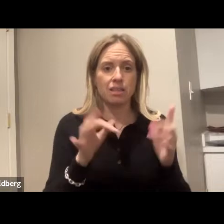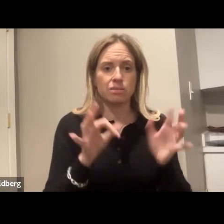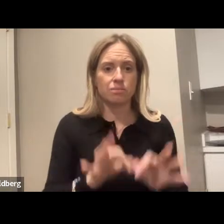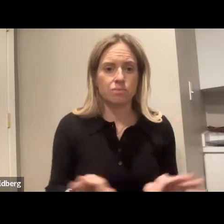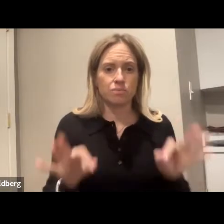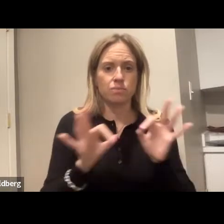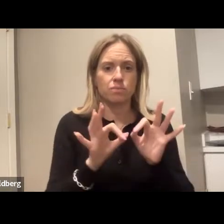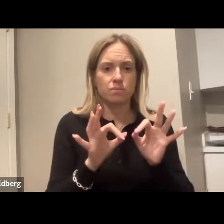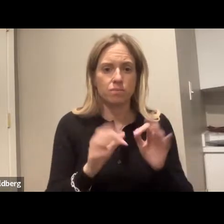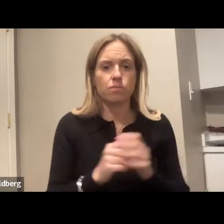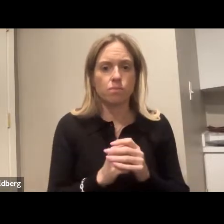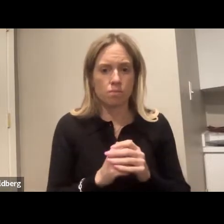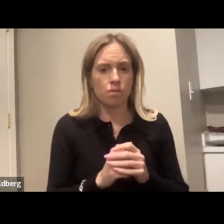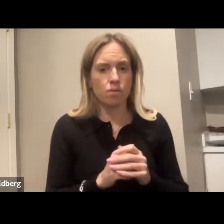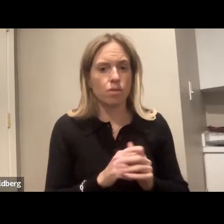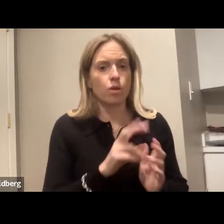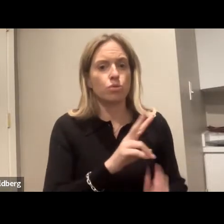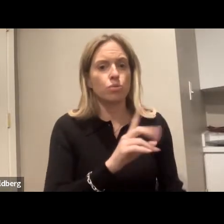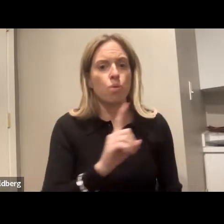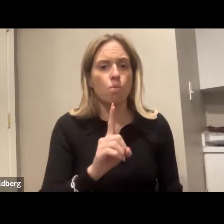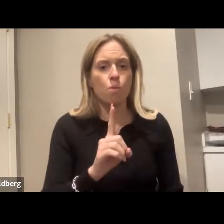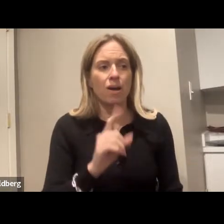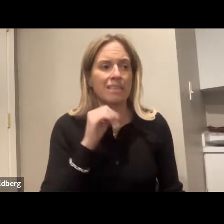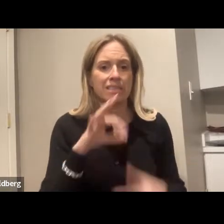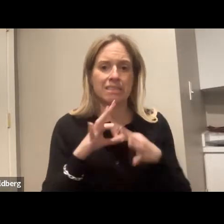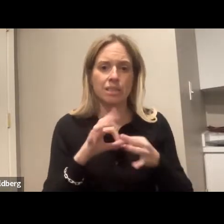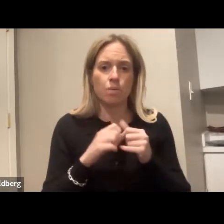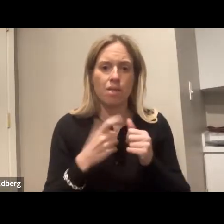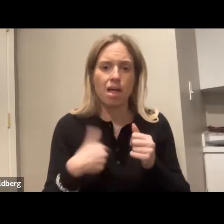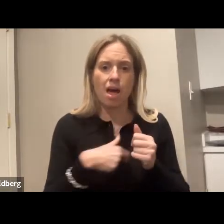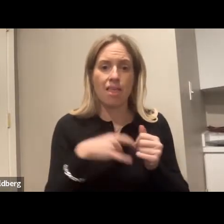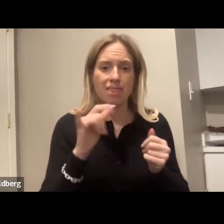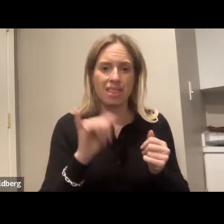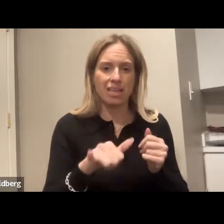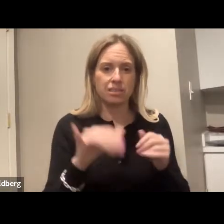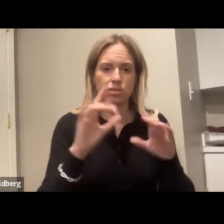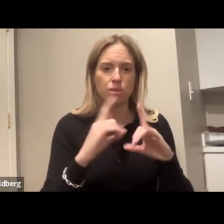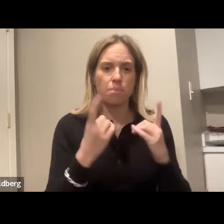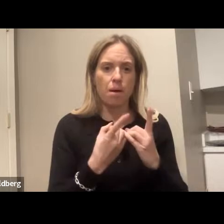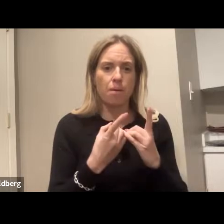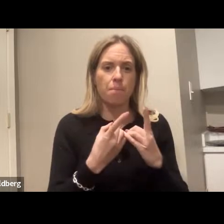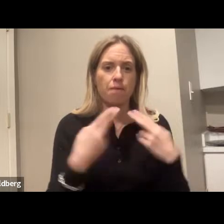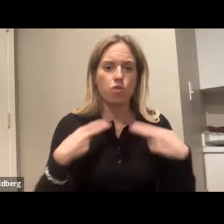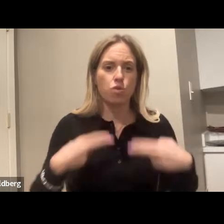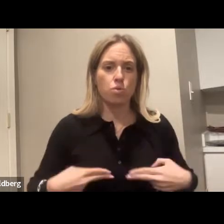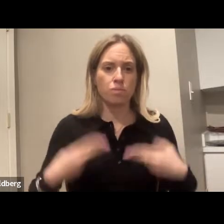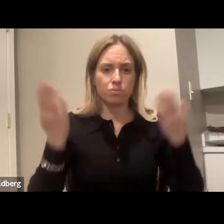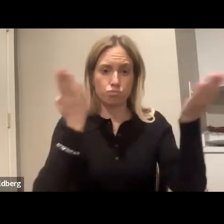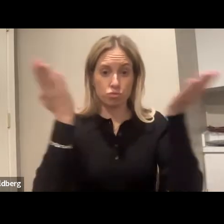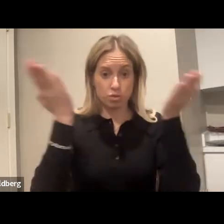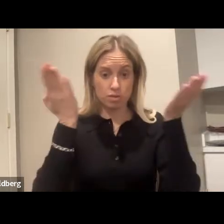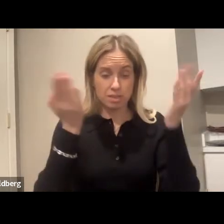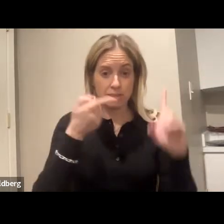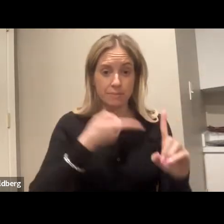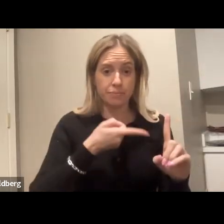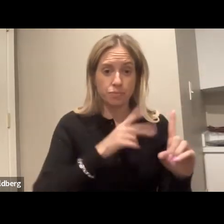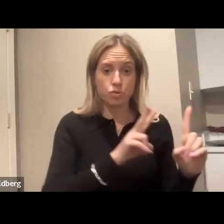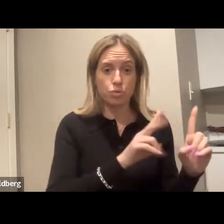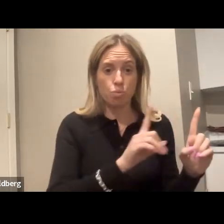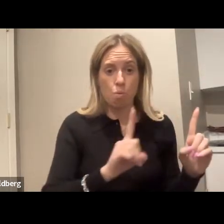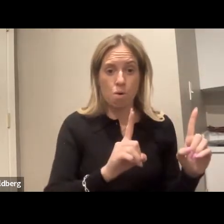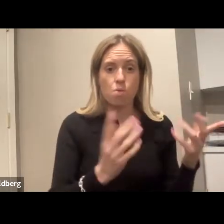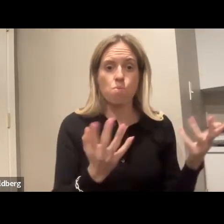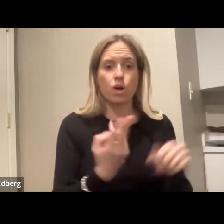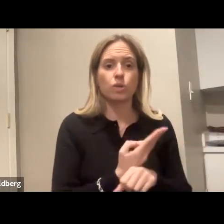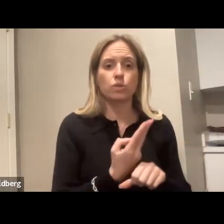So 211 is not housed with us. That's housed with the Department of Human Services. And what happens with that is they use